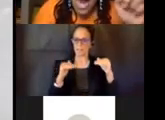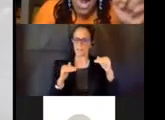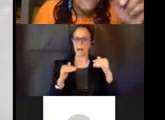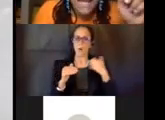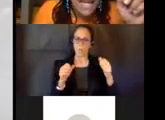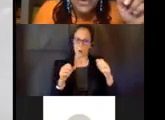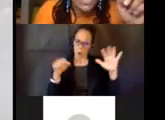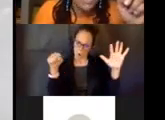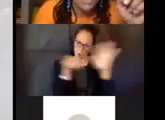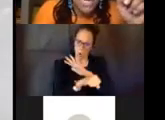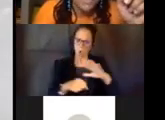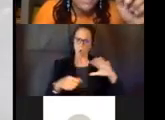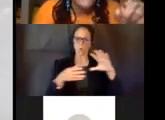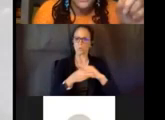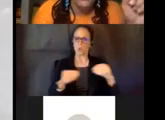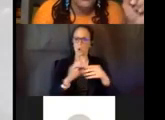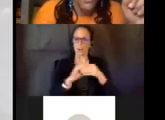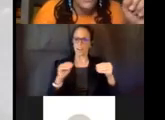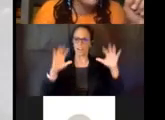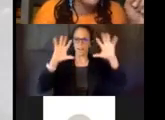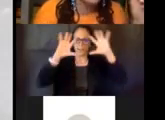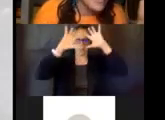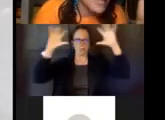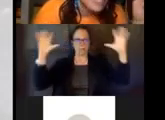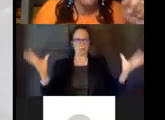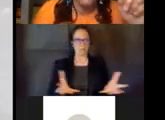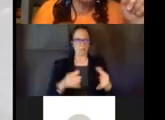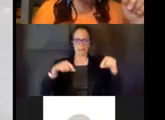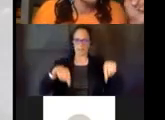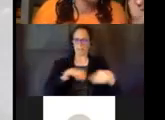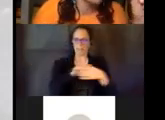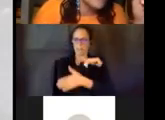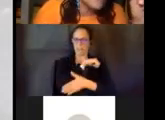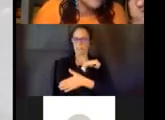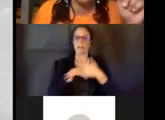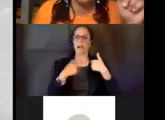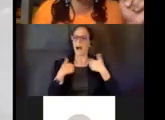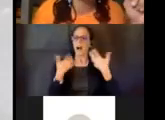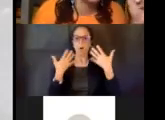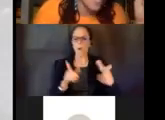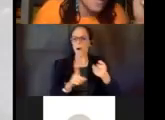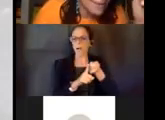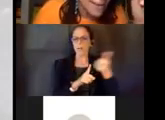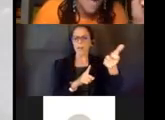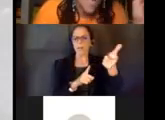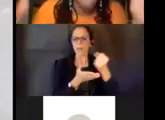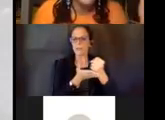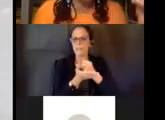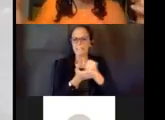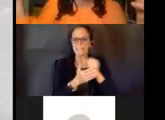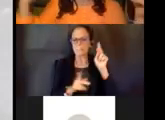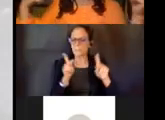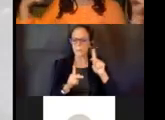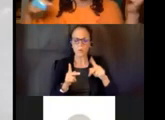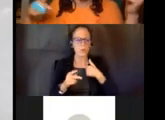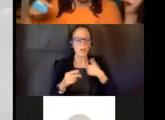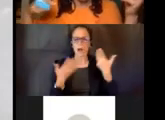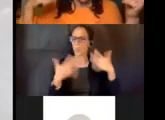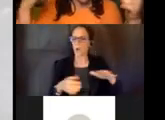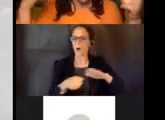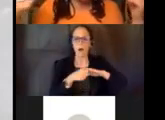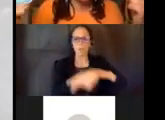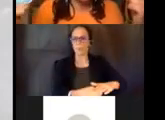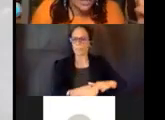in. I'm not interested in becoming the one who erases, the one who oppresses, and the one who forgets. I've been on the other side of